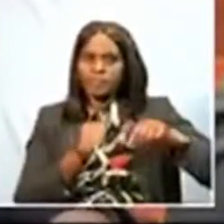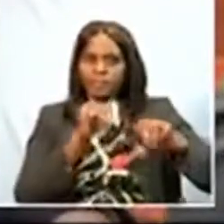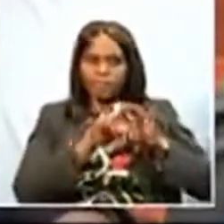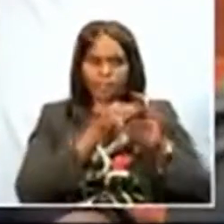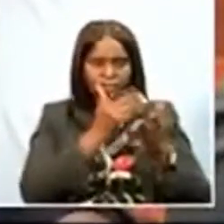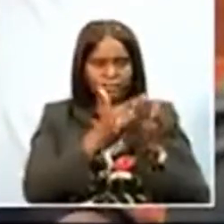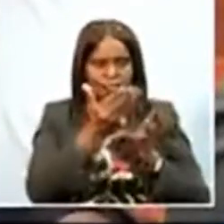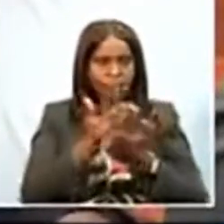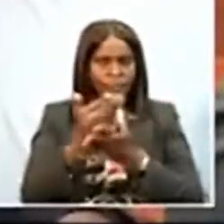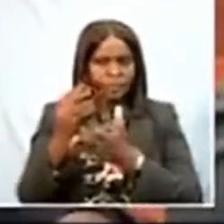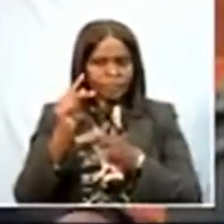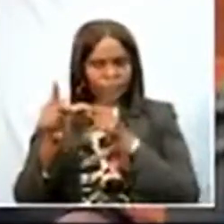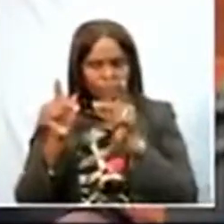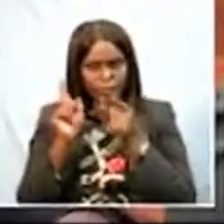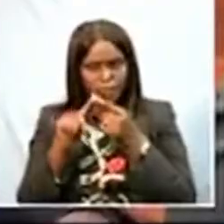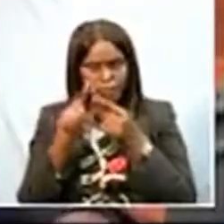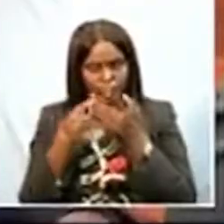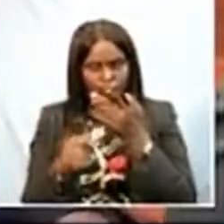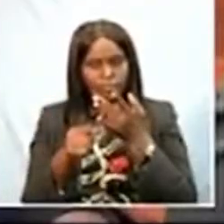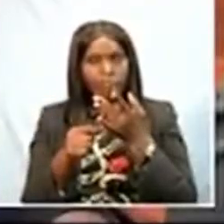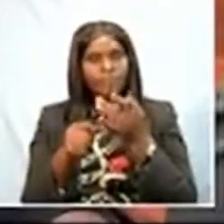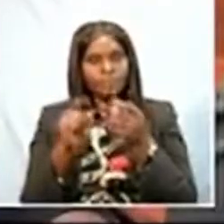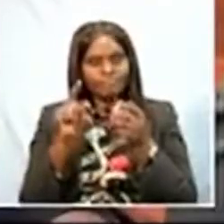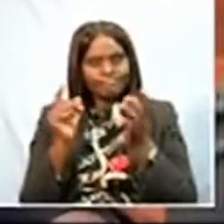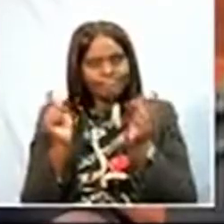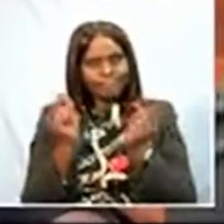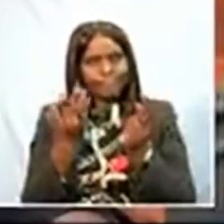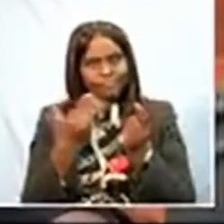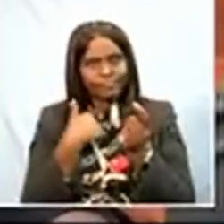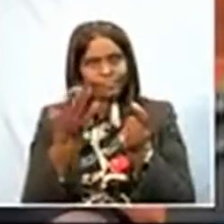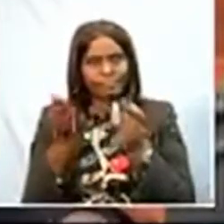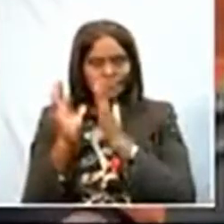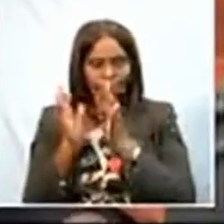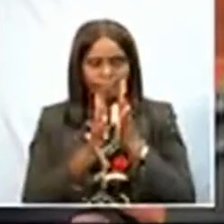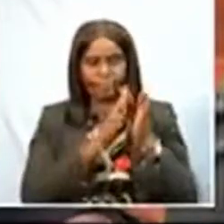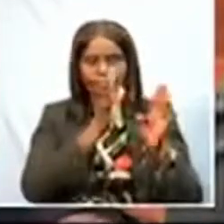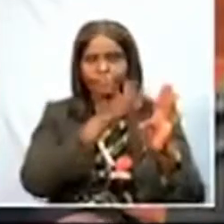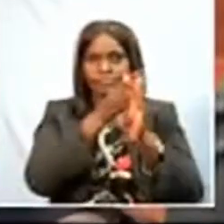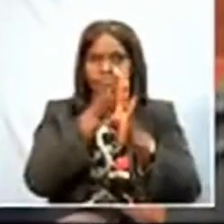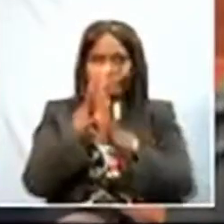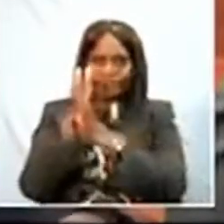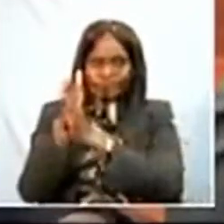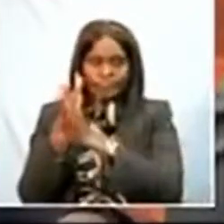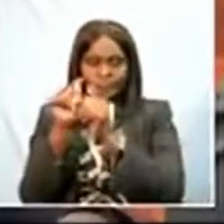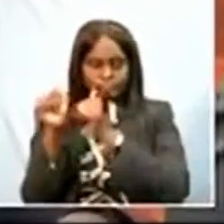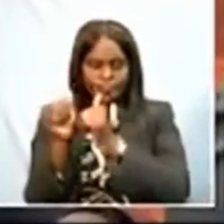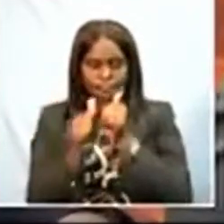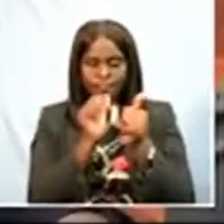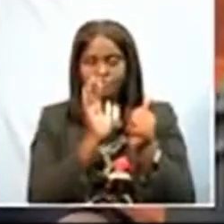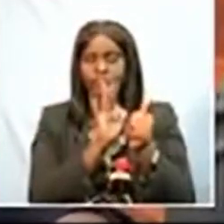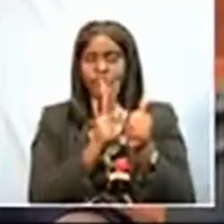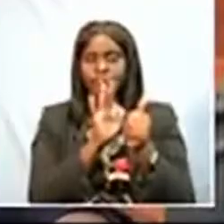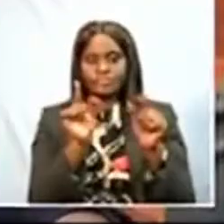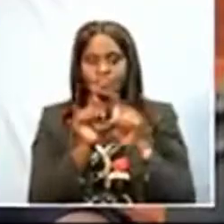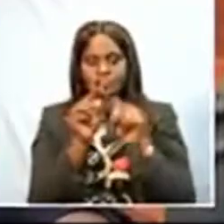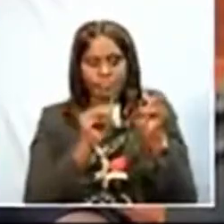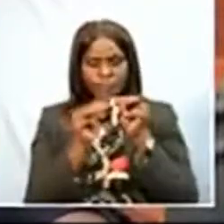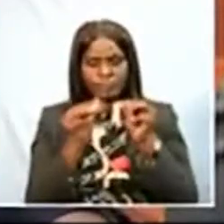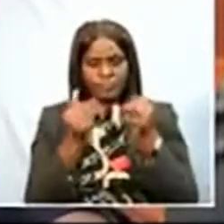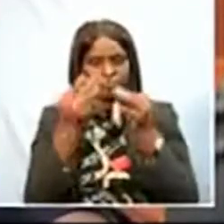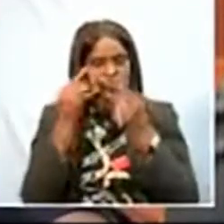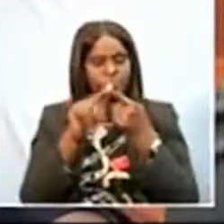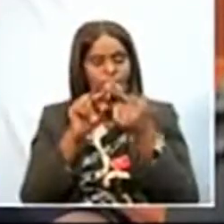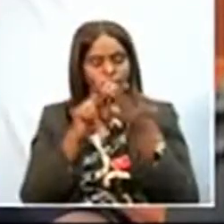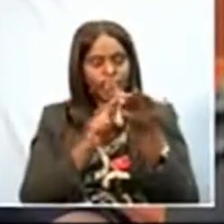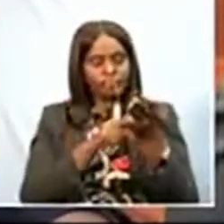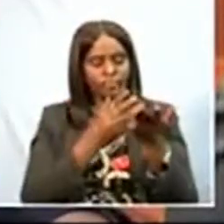procurement processes in order to meet the planned target. Action taken. Management wishes to